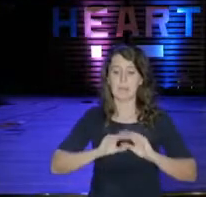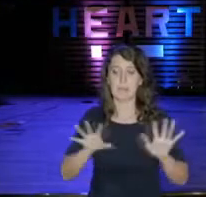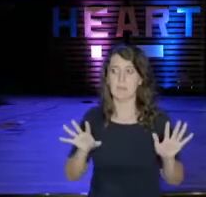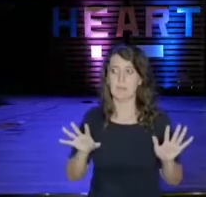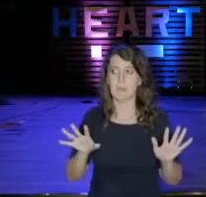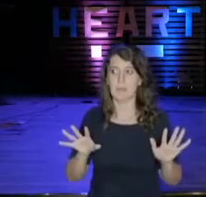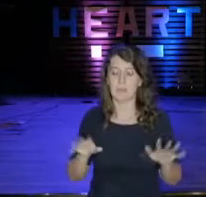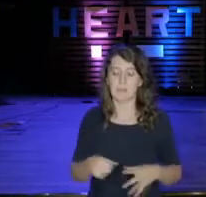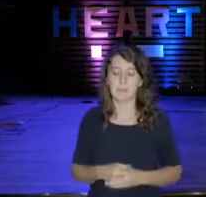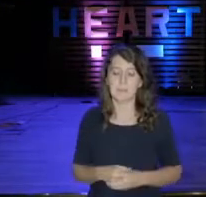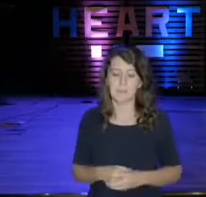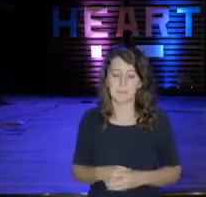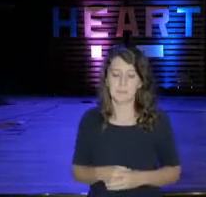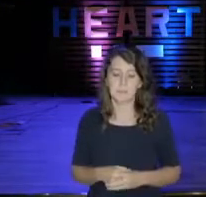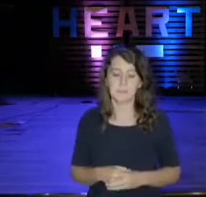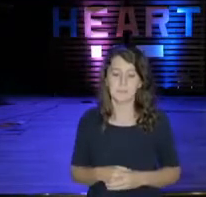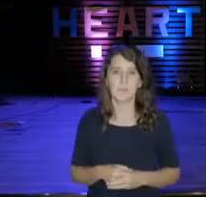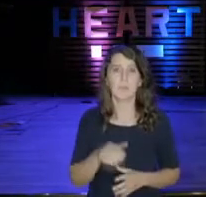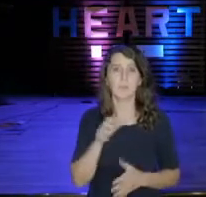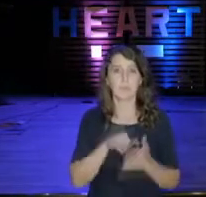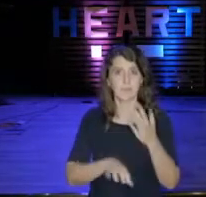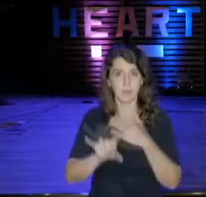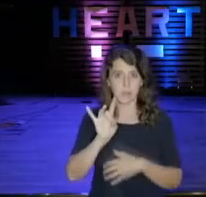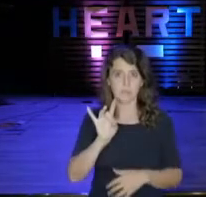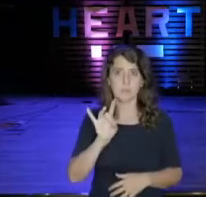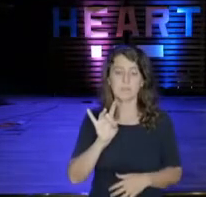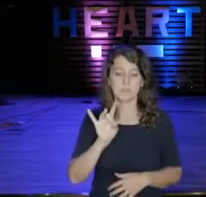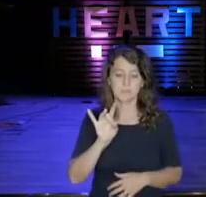path. In John chapter 8,